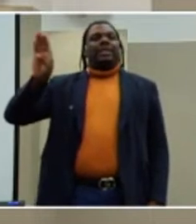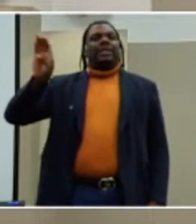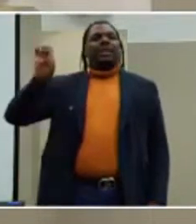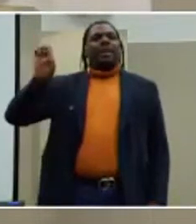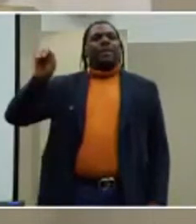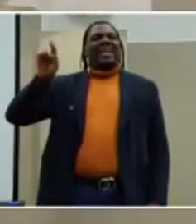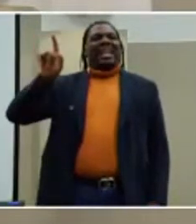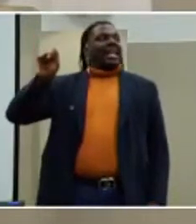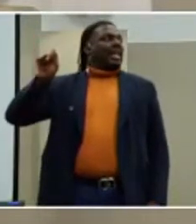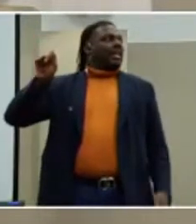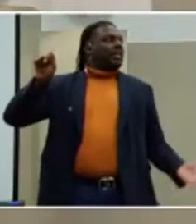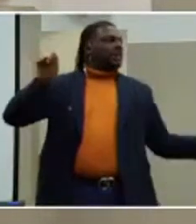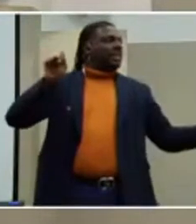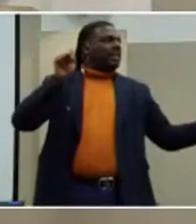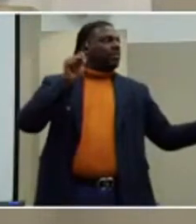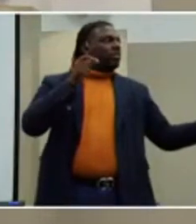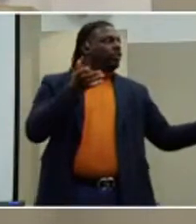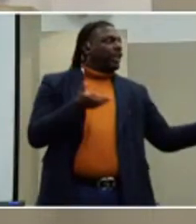Paris with us?